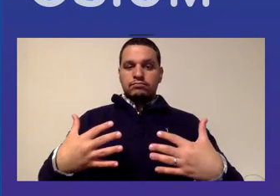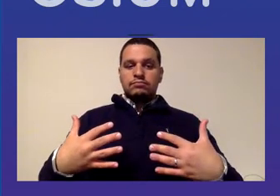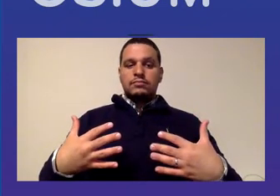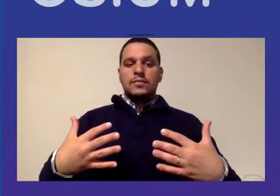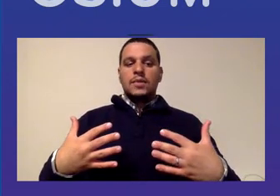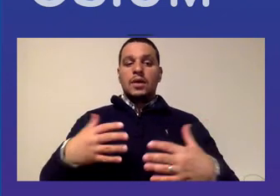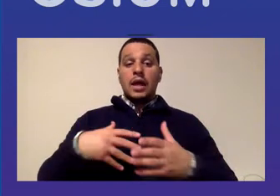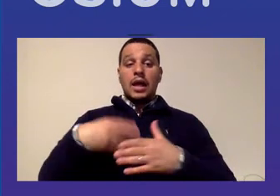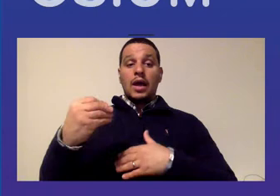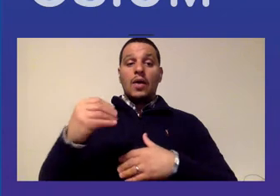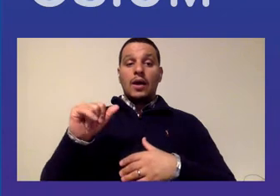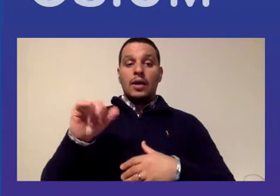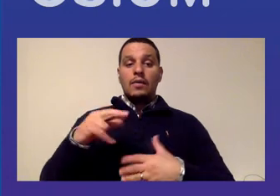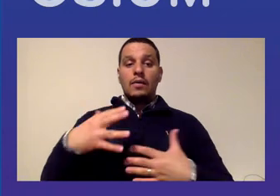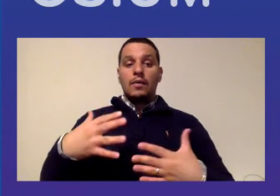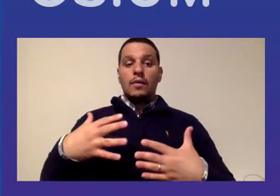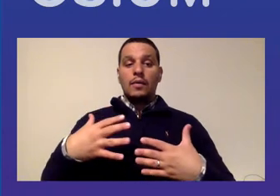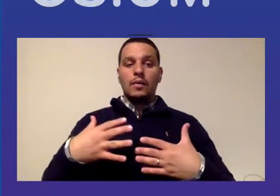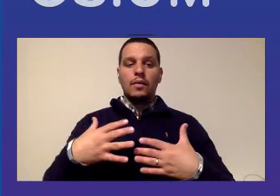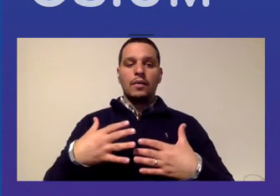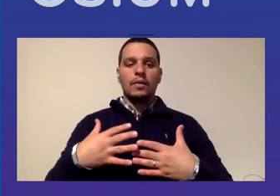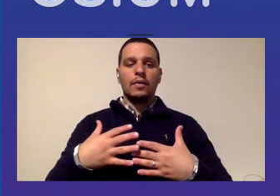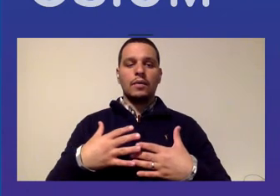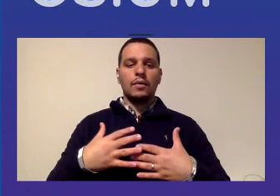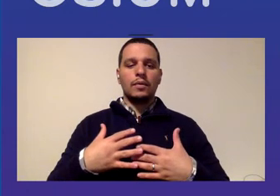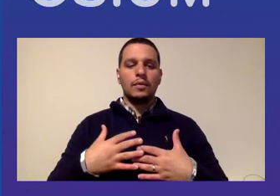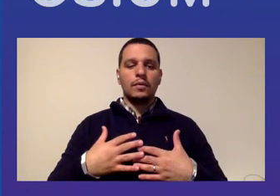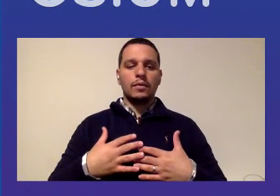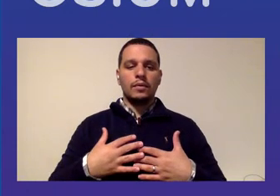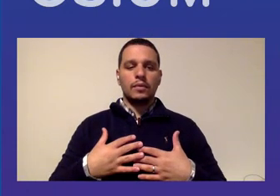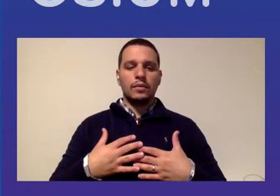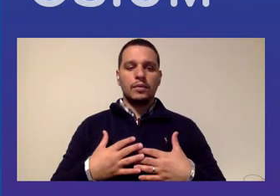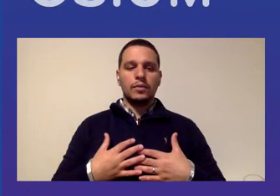Exhaling, releasing and settling.